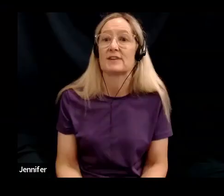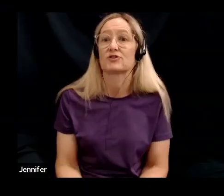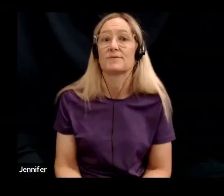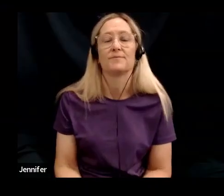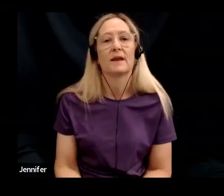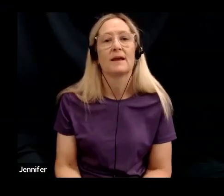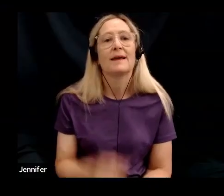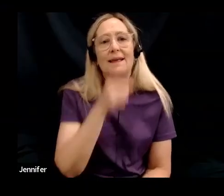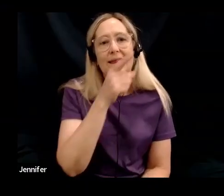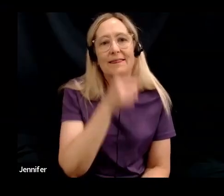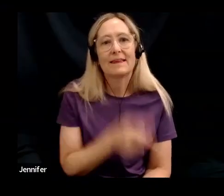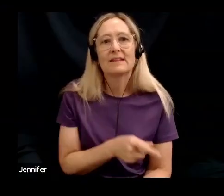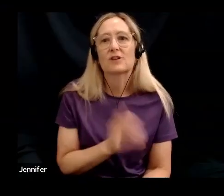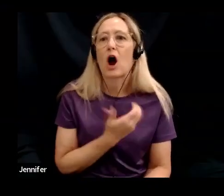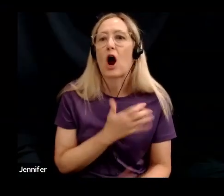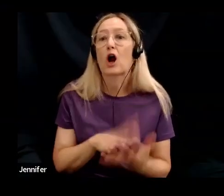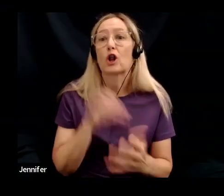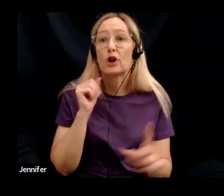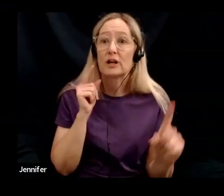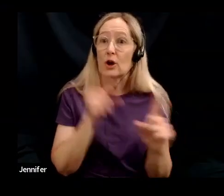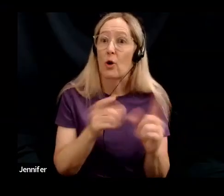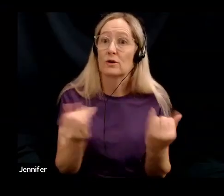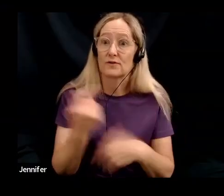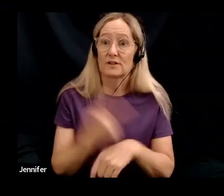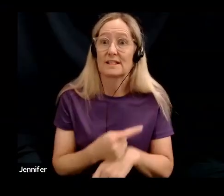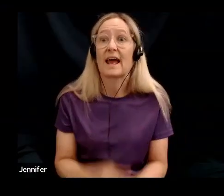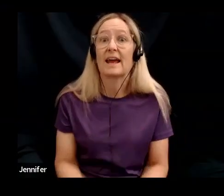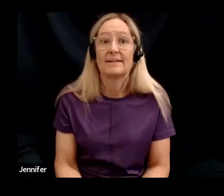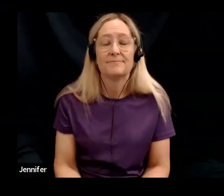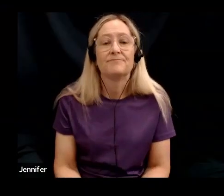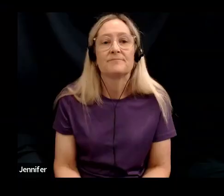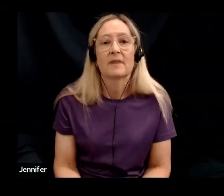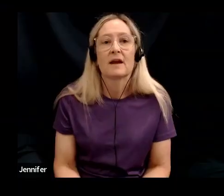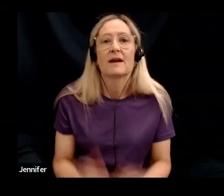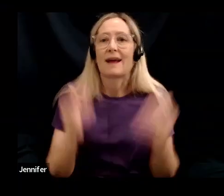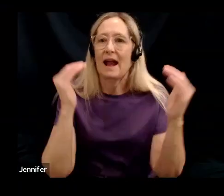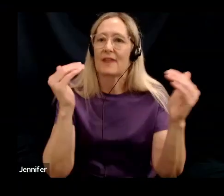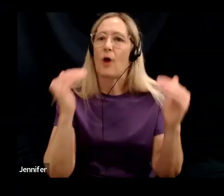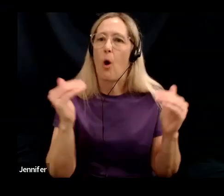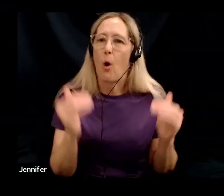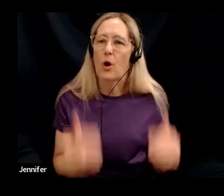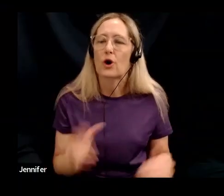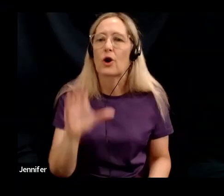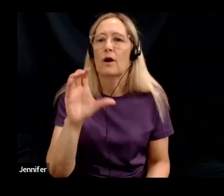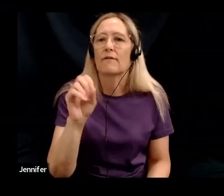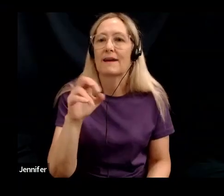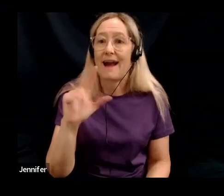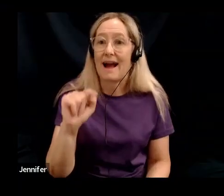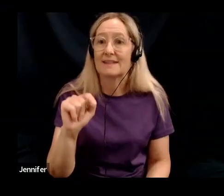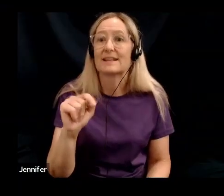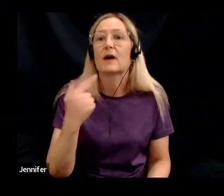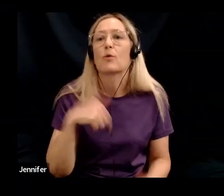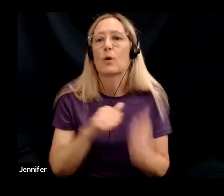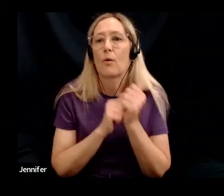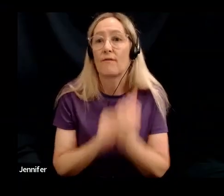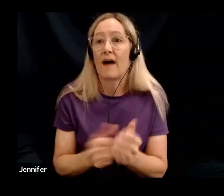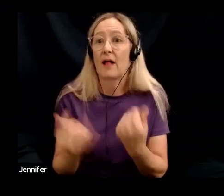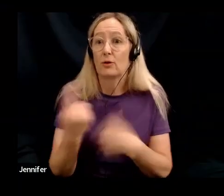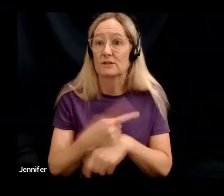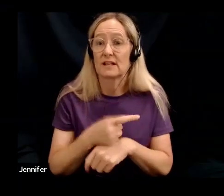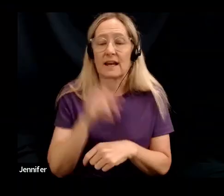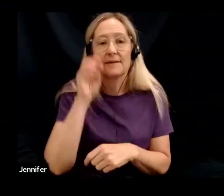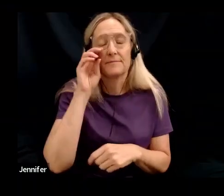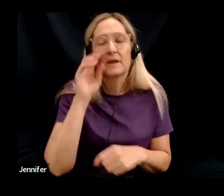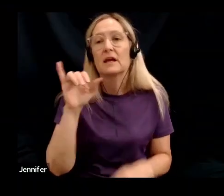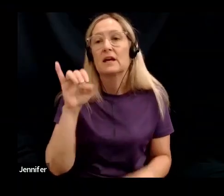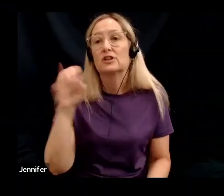So these are our learning objectives for this session and kind of the order of the content that we're going to cover here today. As